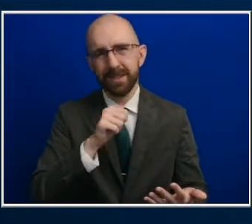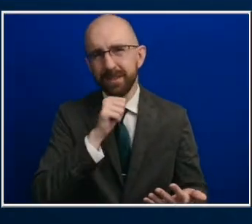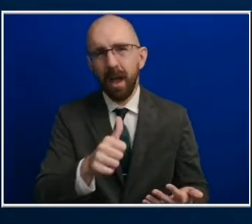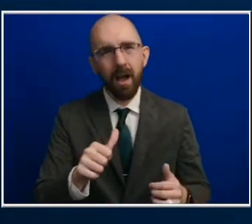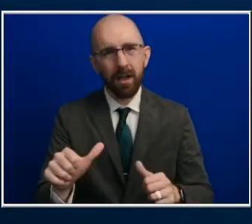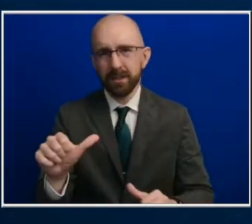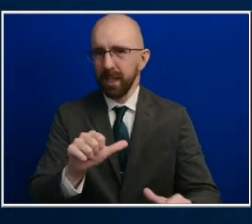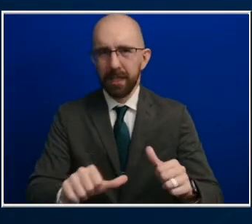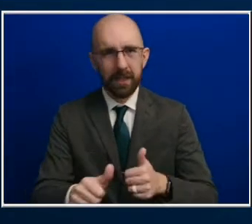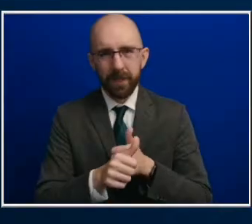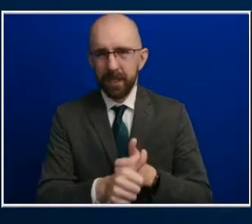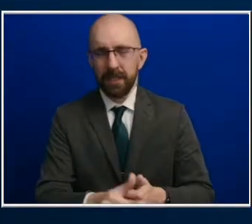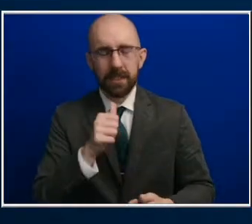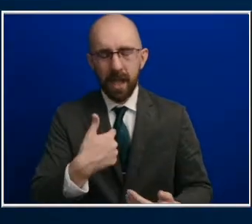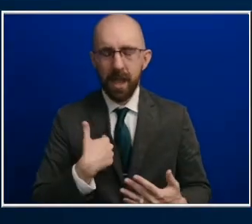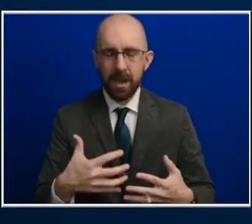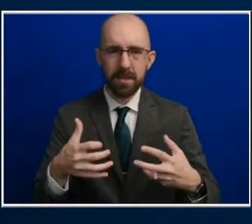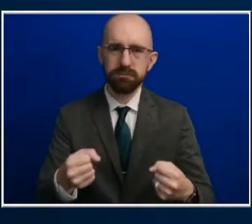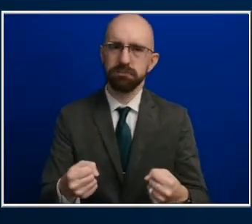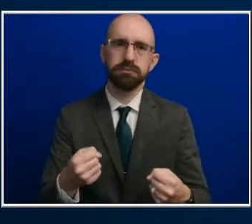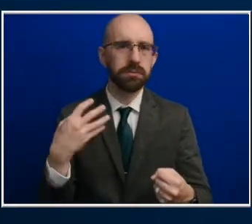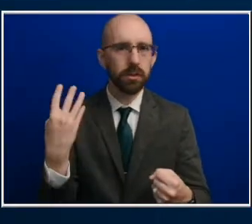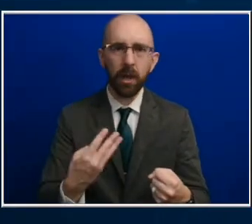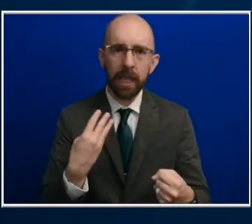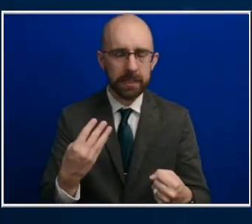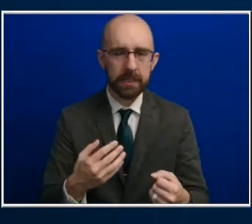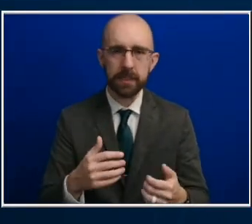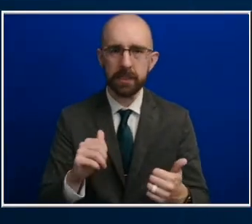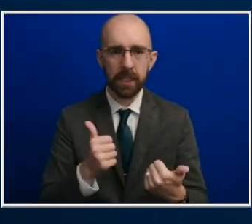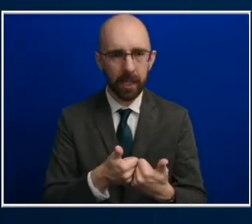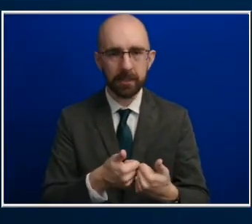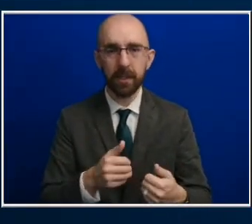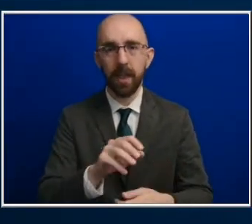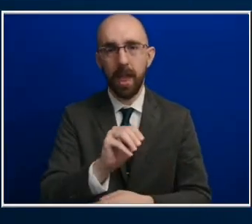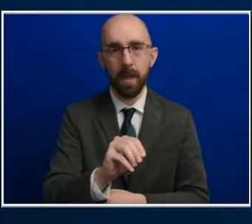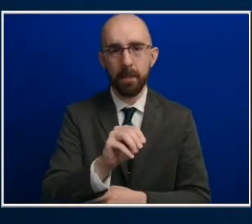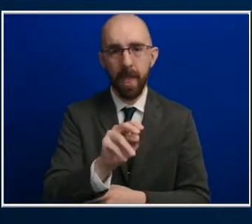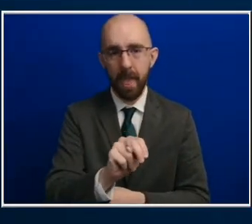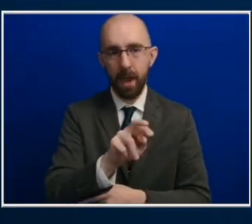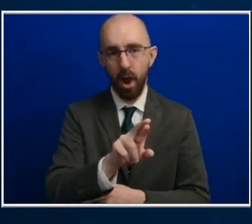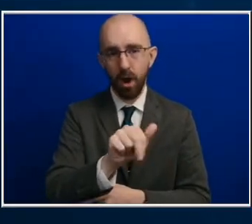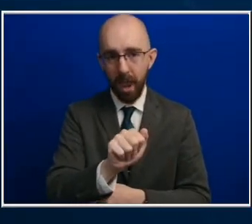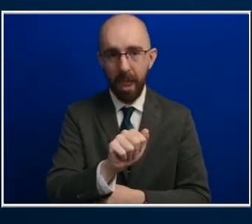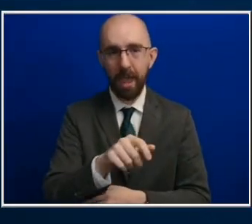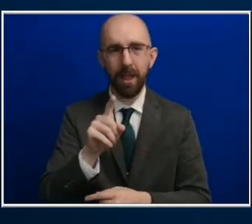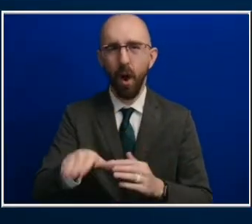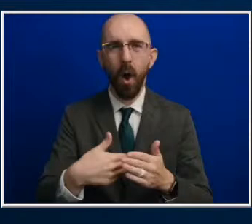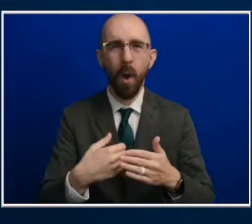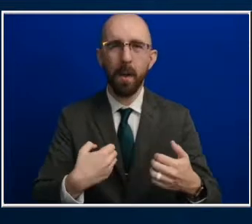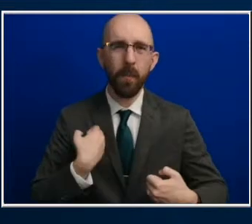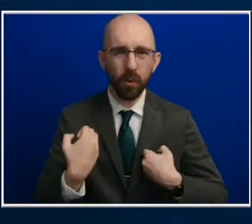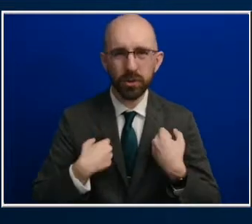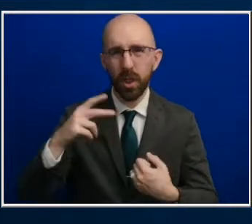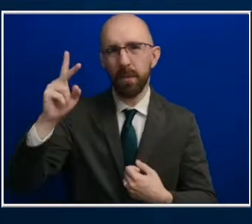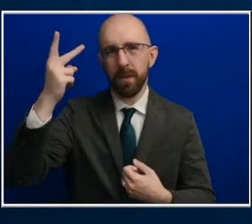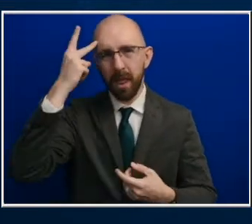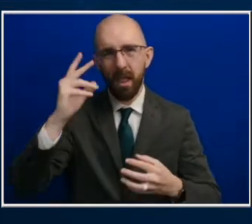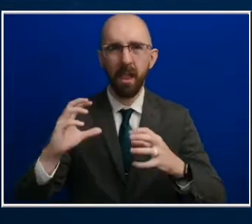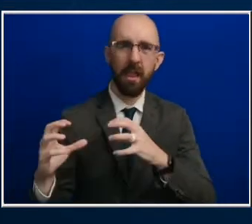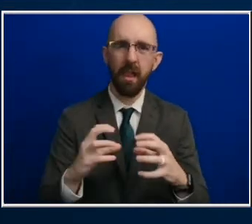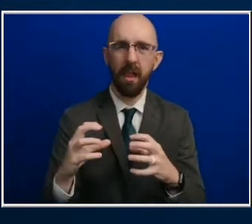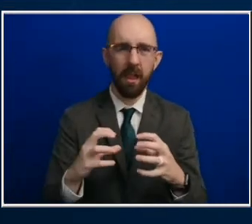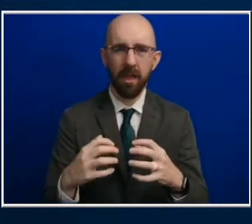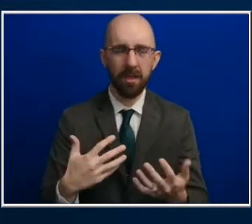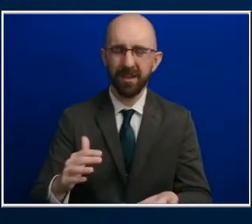at all, which drives me a little crazy, against messenger RNA vaccine. It's all emotional and political, and keep that out of here, please. Keep it